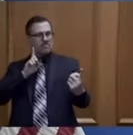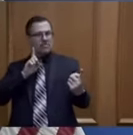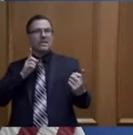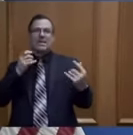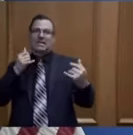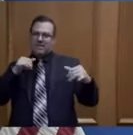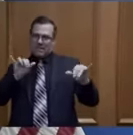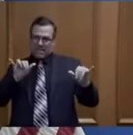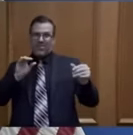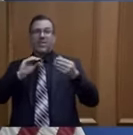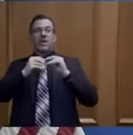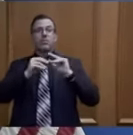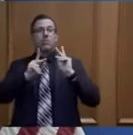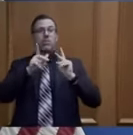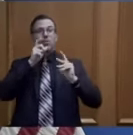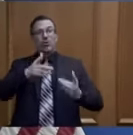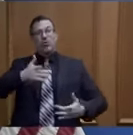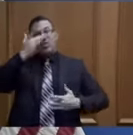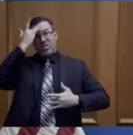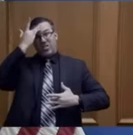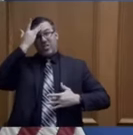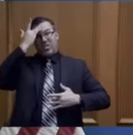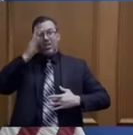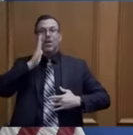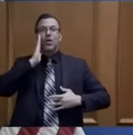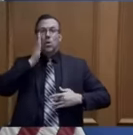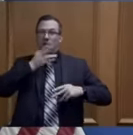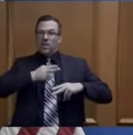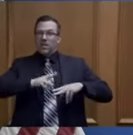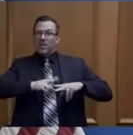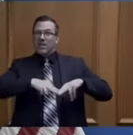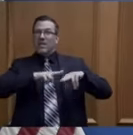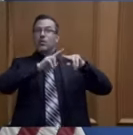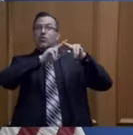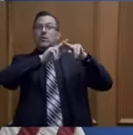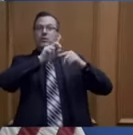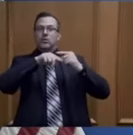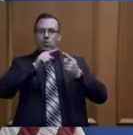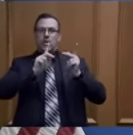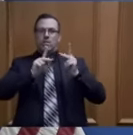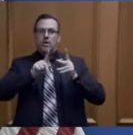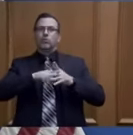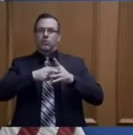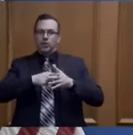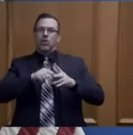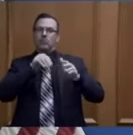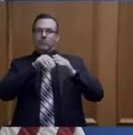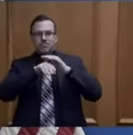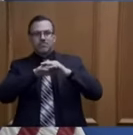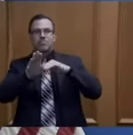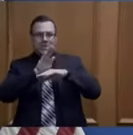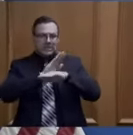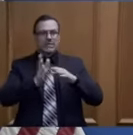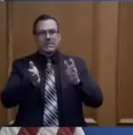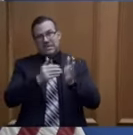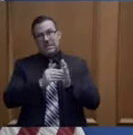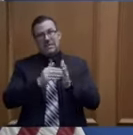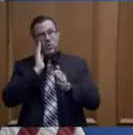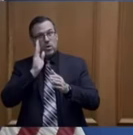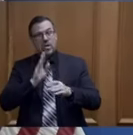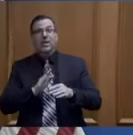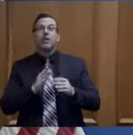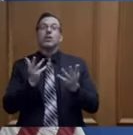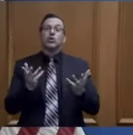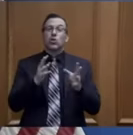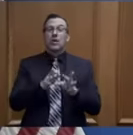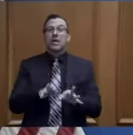of positive cases is going to increase when people start interacting more. So it's really important that we bring on more